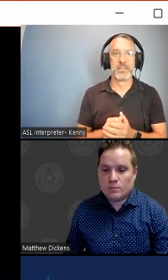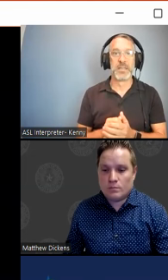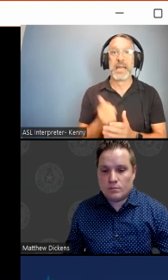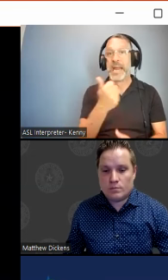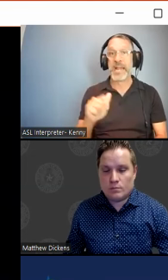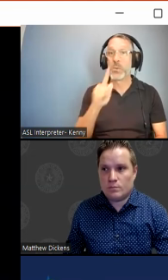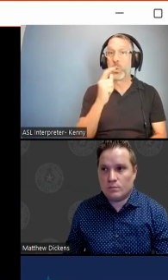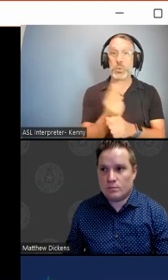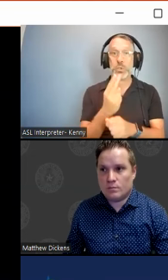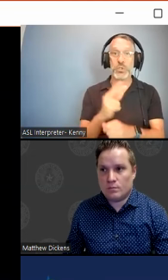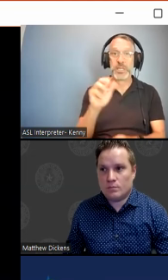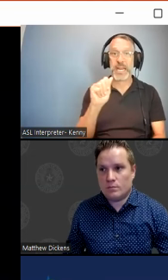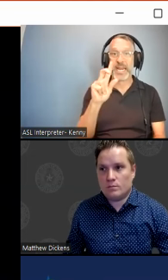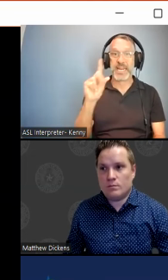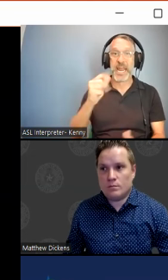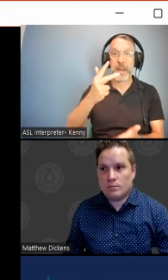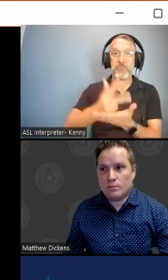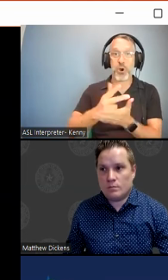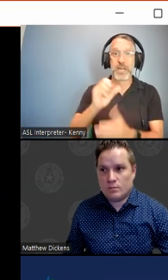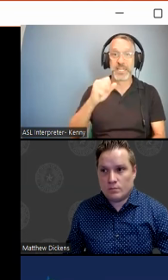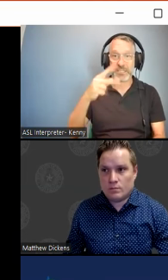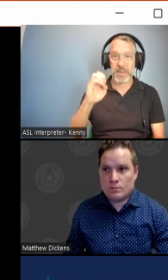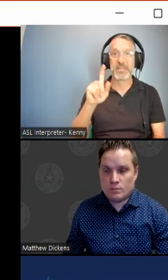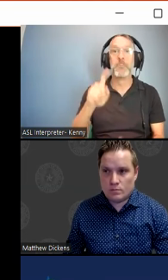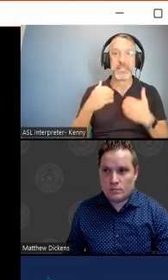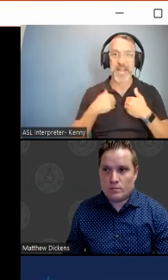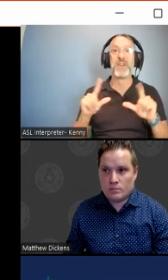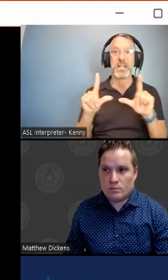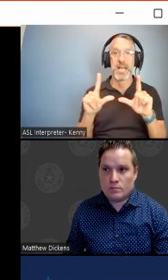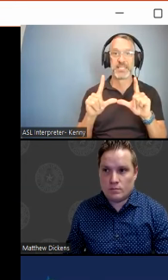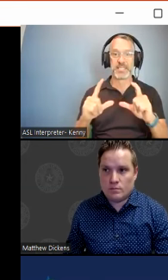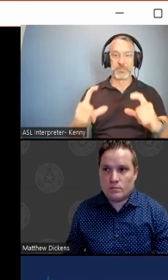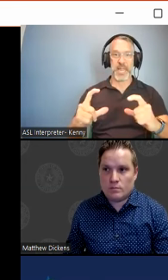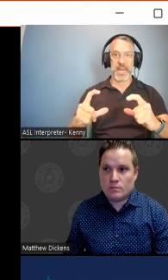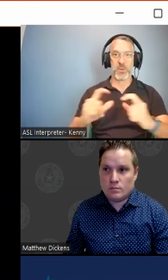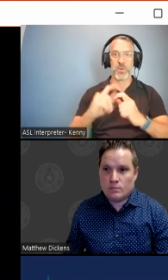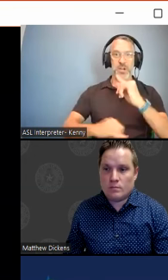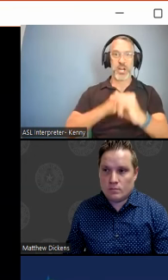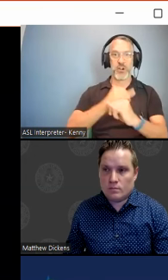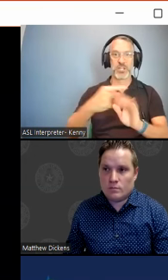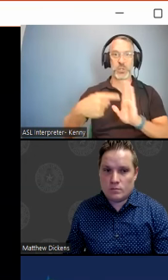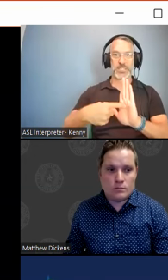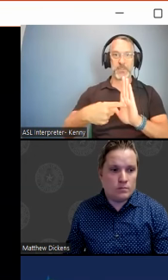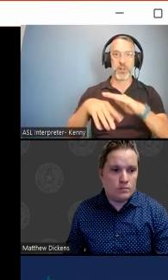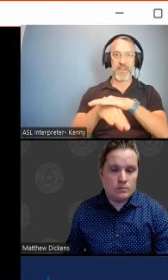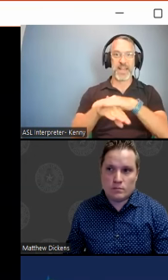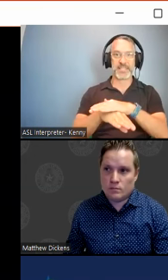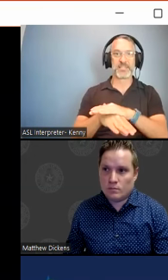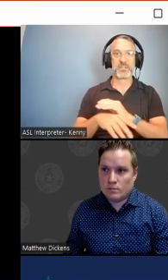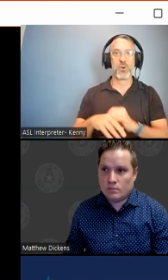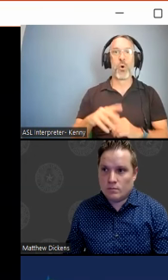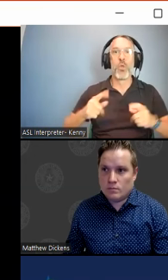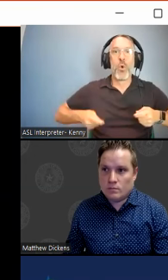anyone using an ADA parking space must have a license plate with the international symbol of access or the